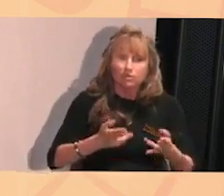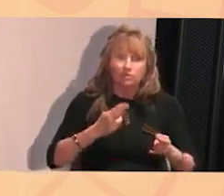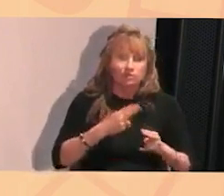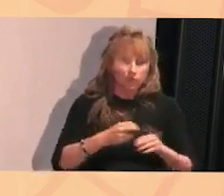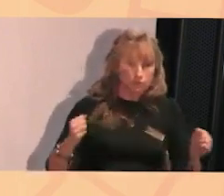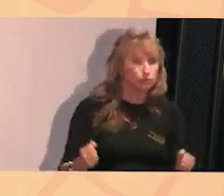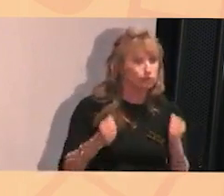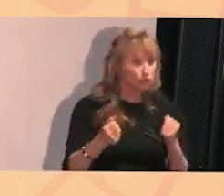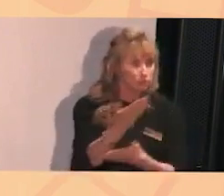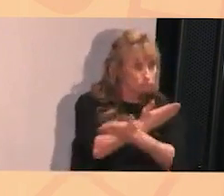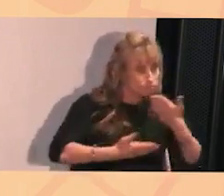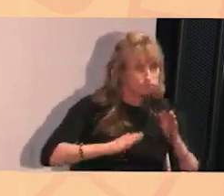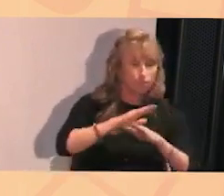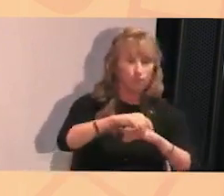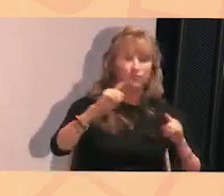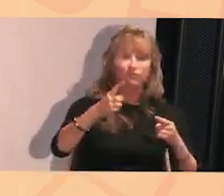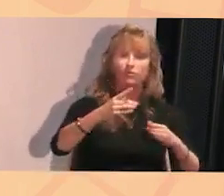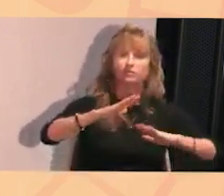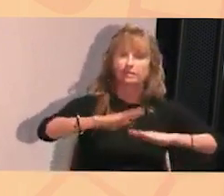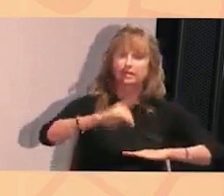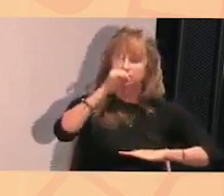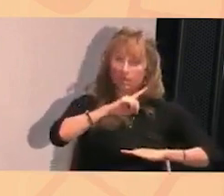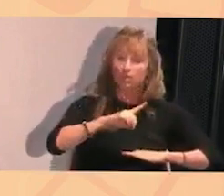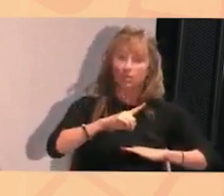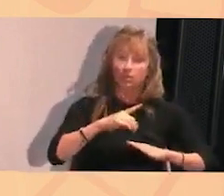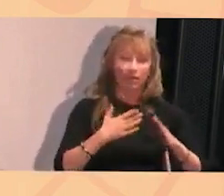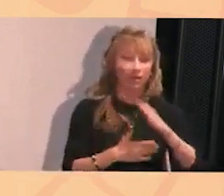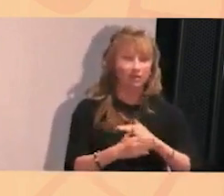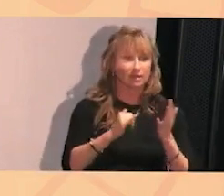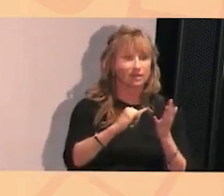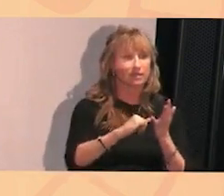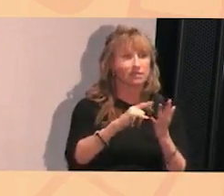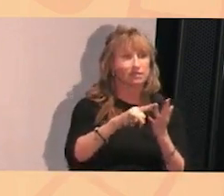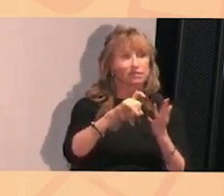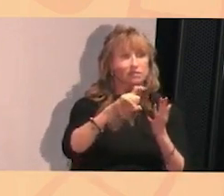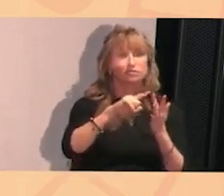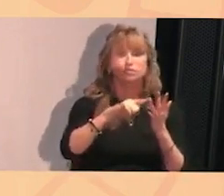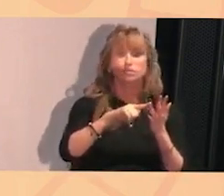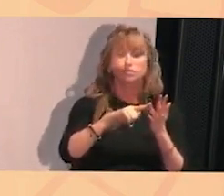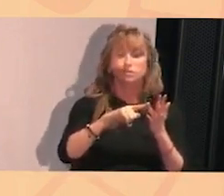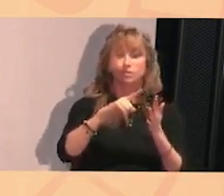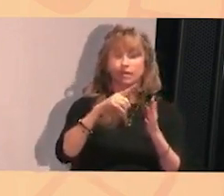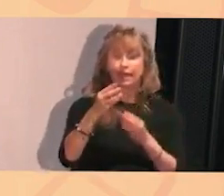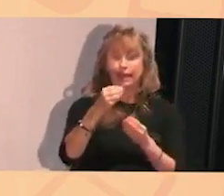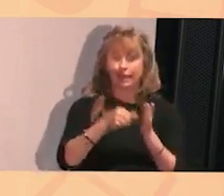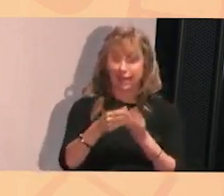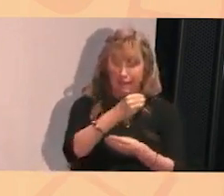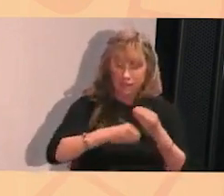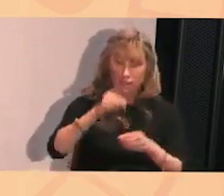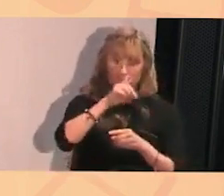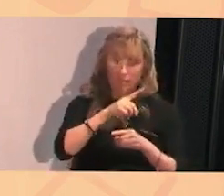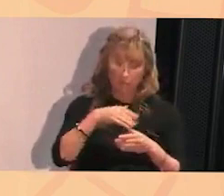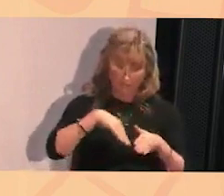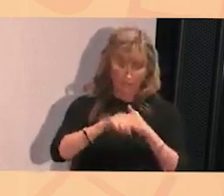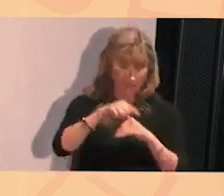discussions with First Nations peoples about exactly that, the socio-economic status of First Nations people right across this nation. But